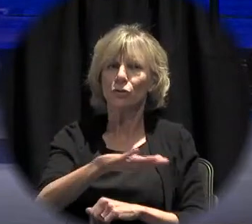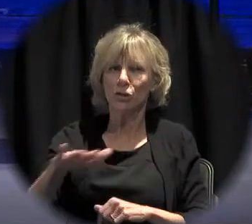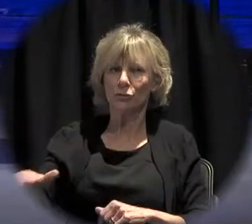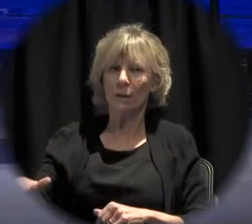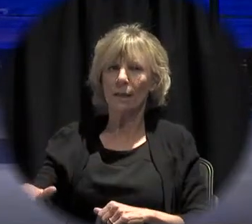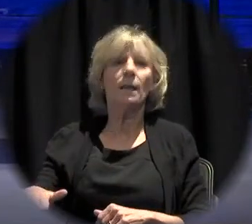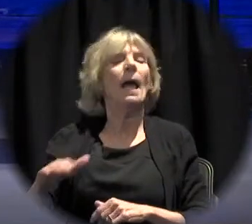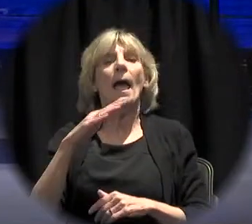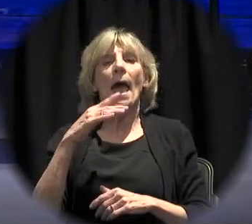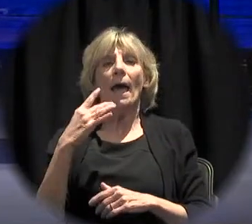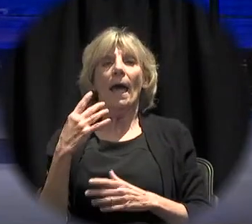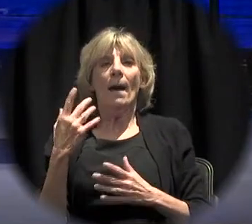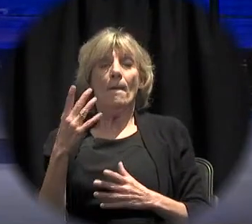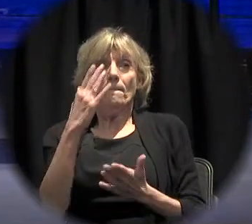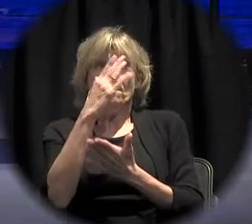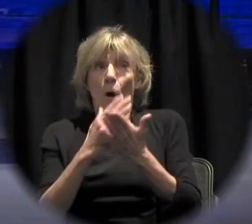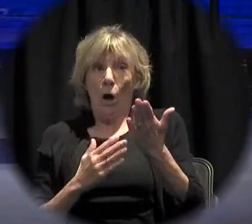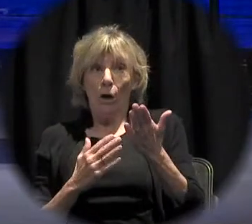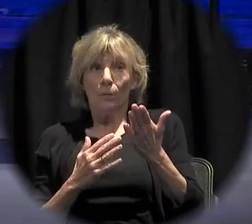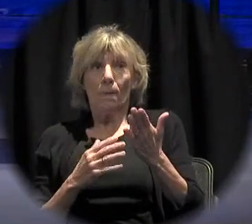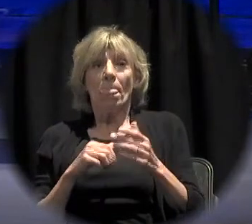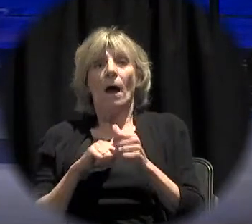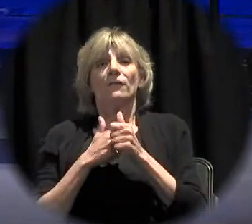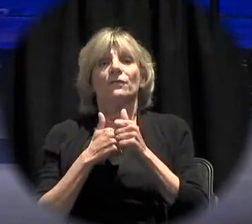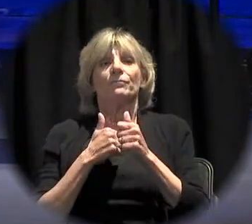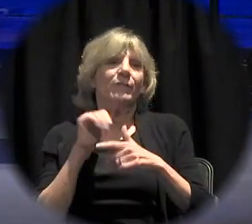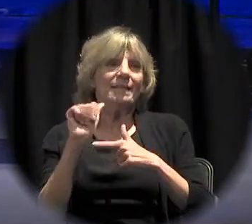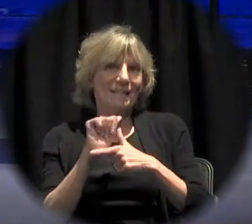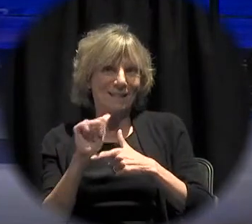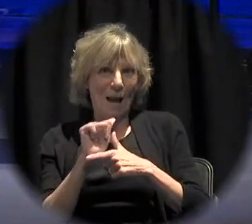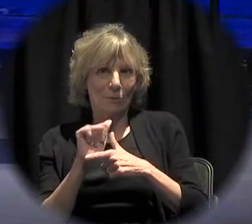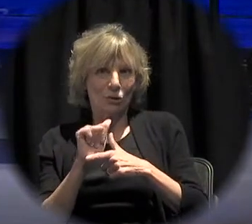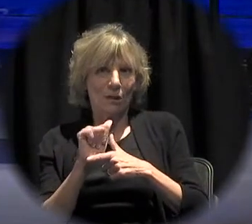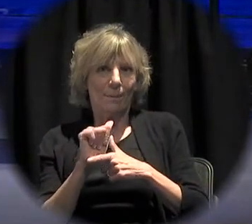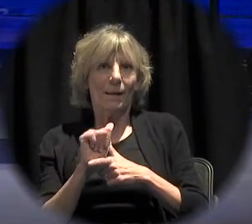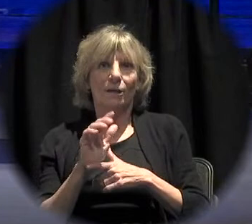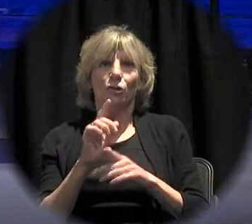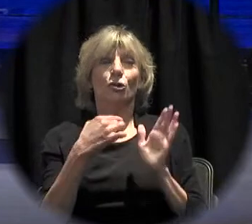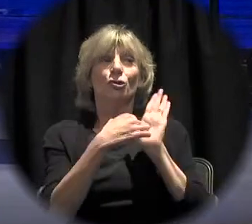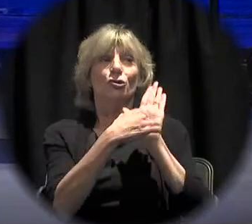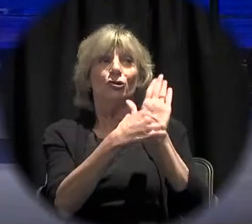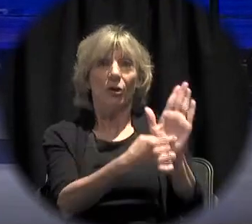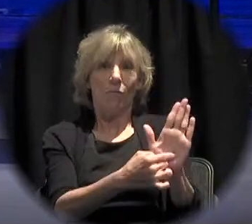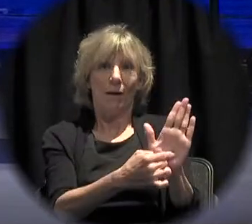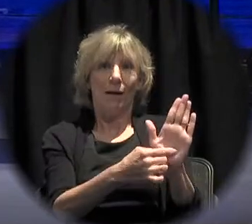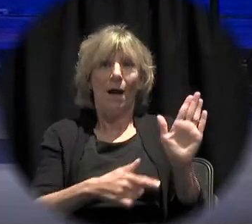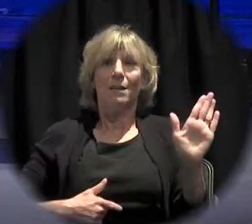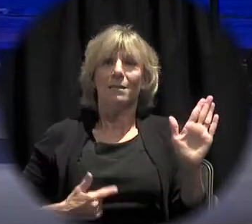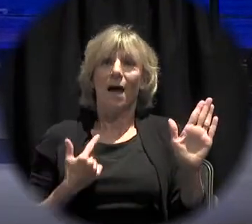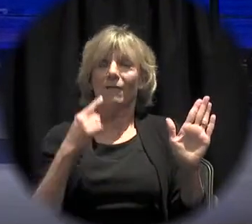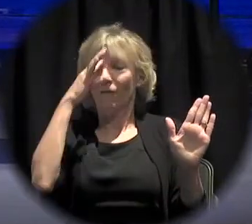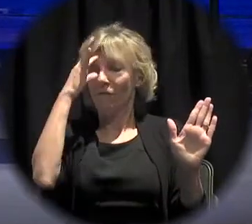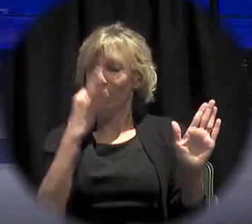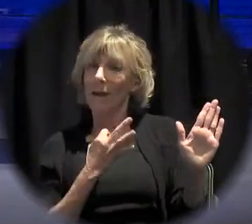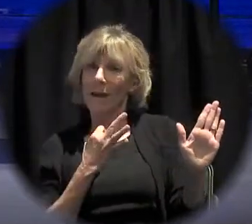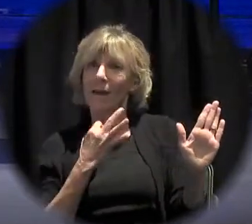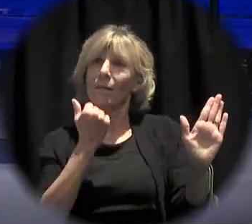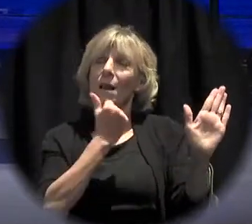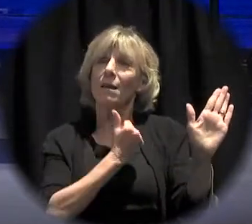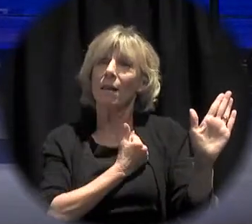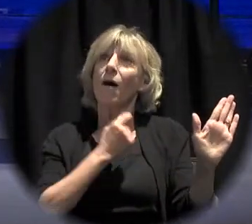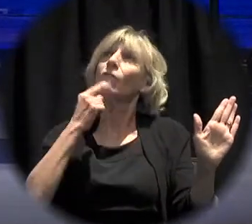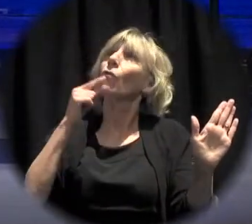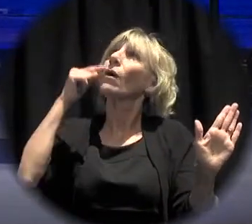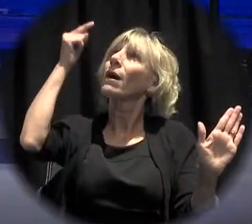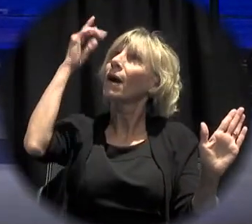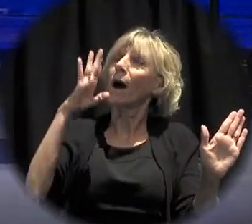Part of discipleship is modeling a life of faith and love for God. I wonder if we asked your children, or if you